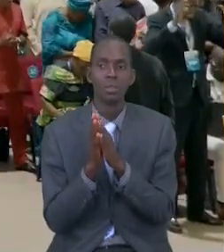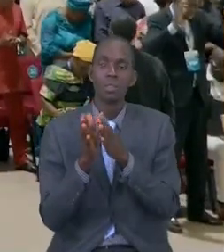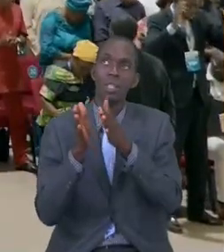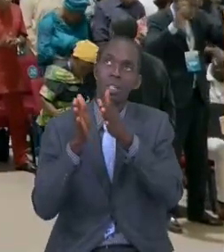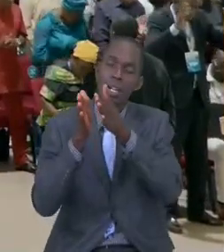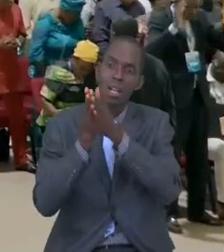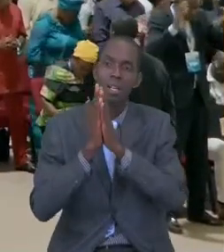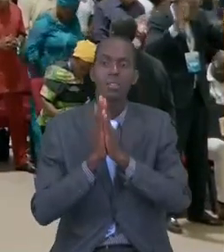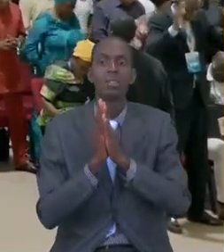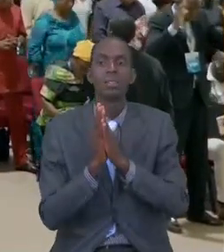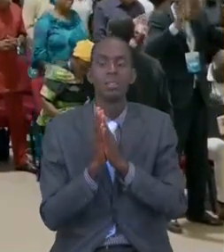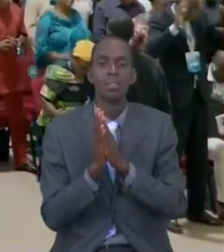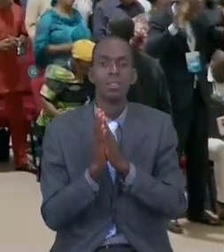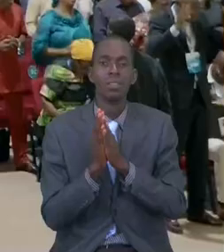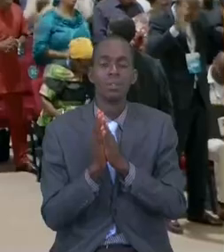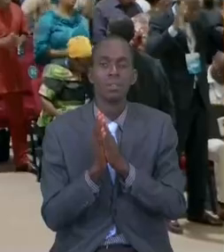Ask.